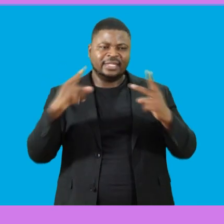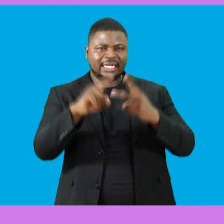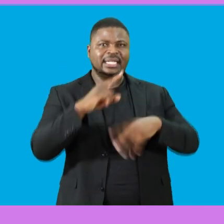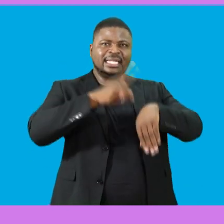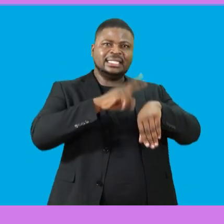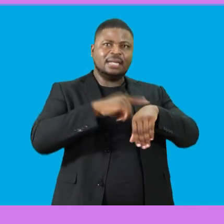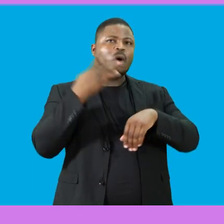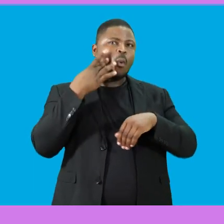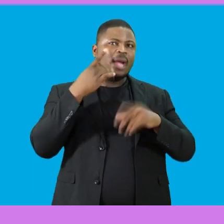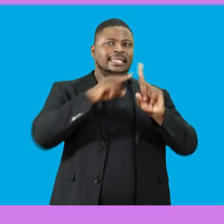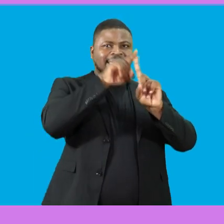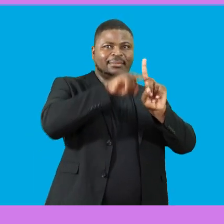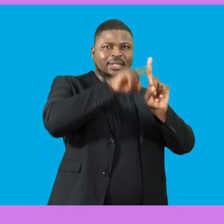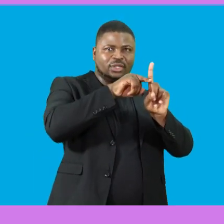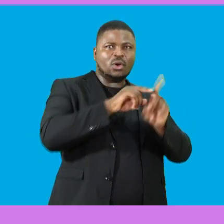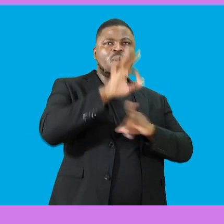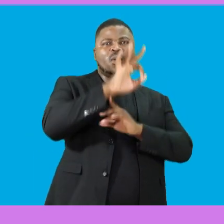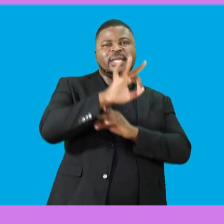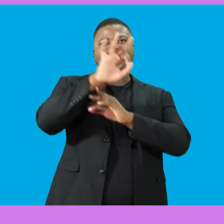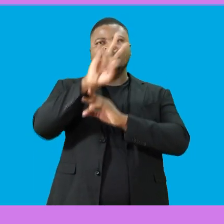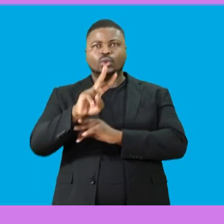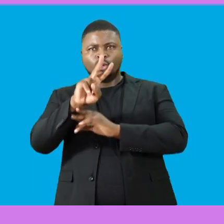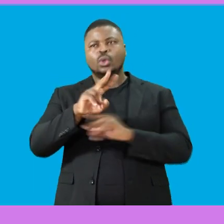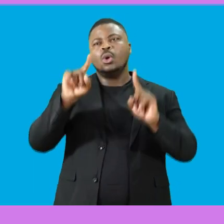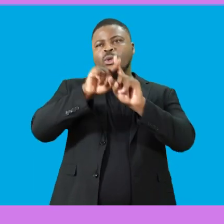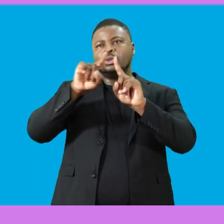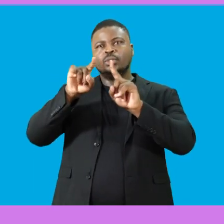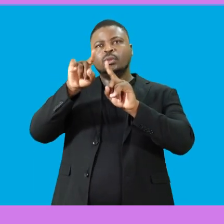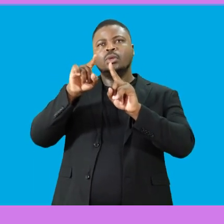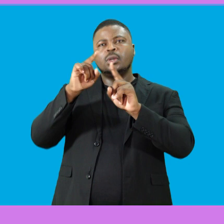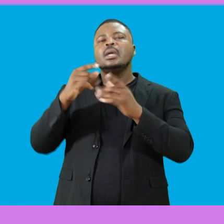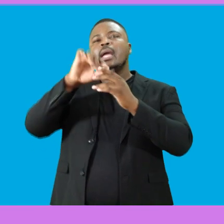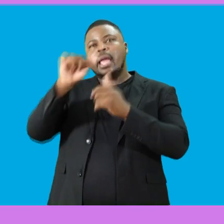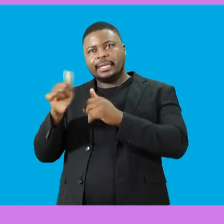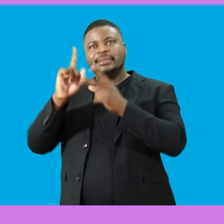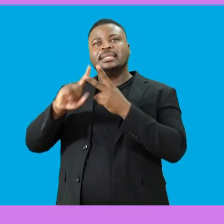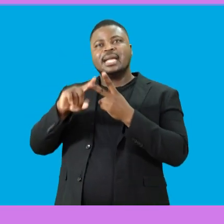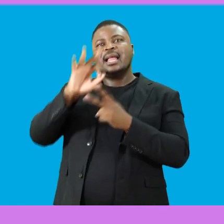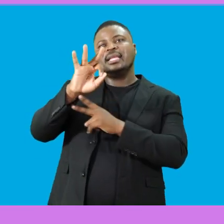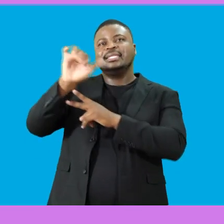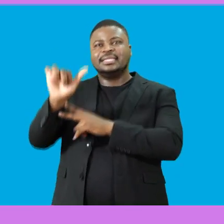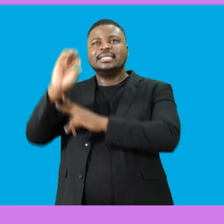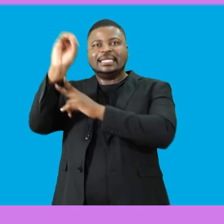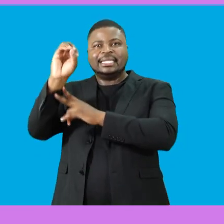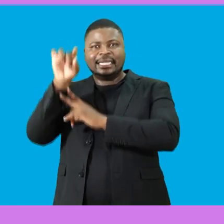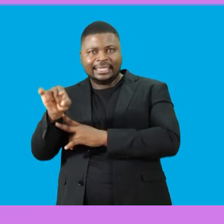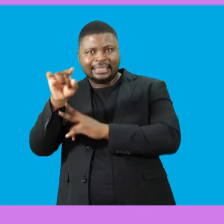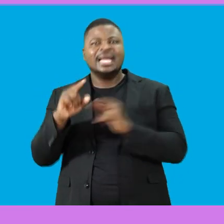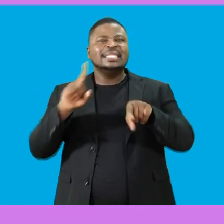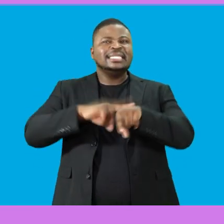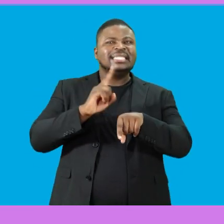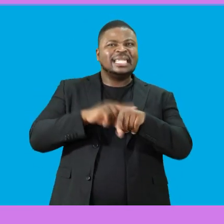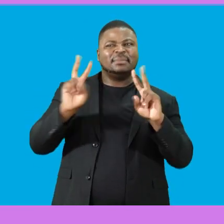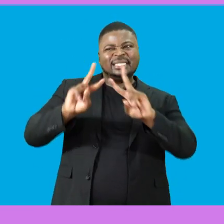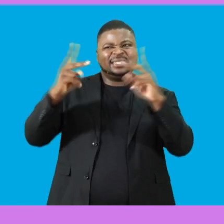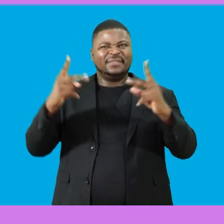the temperature was at 32 degrees and at 36 degrees. So there is the time at 32 degrees and the time at 36